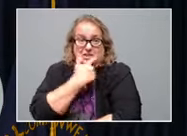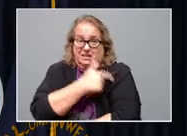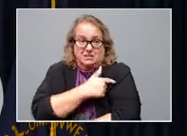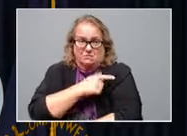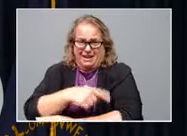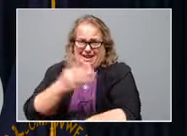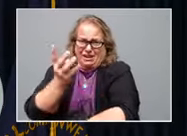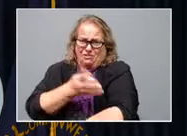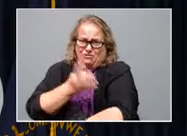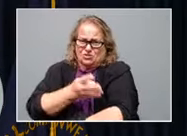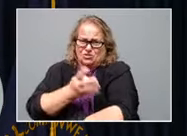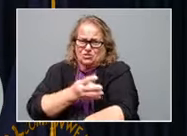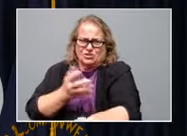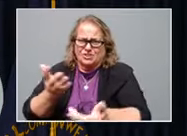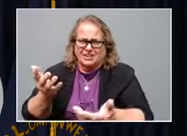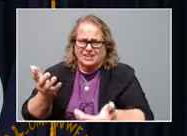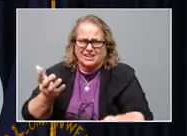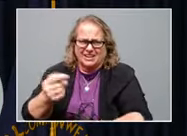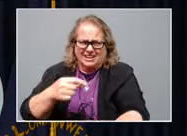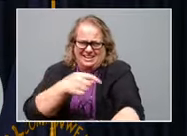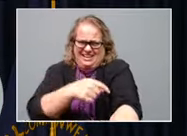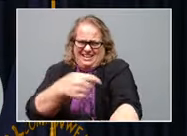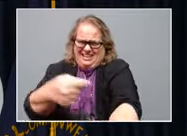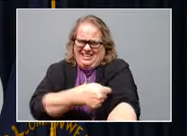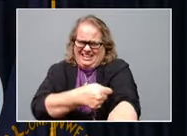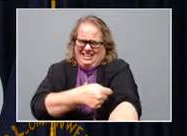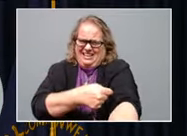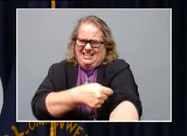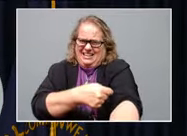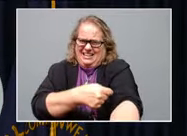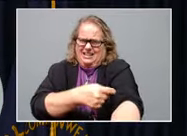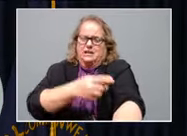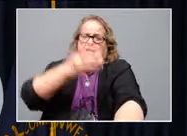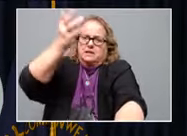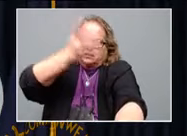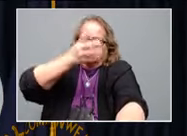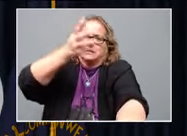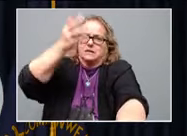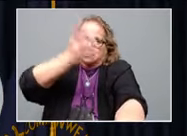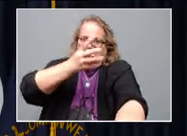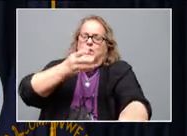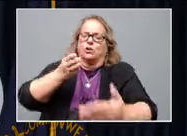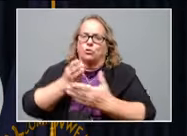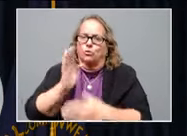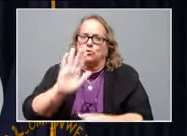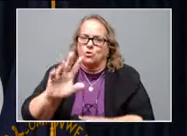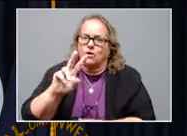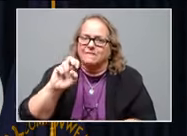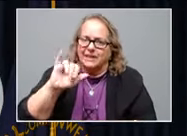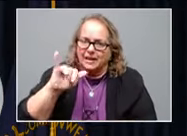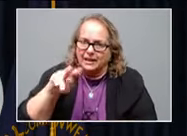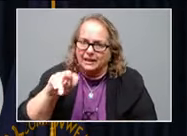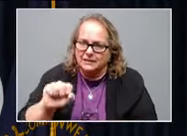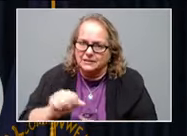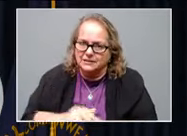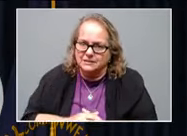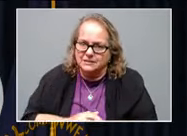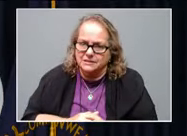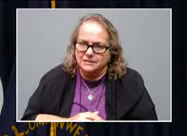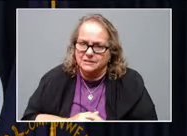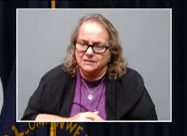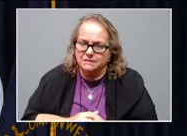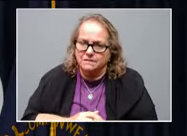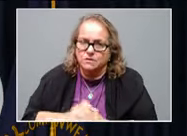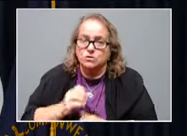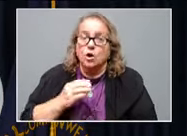mean, chemotherapy is a form of infusion. It is pumping things through your body. So I would say,